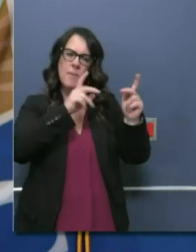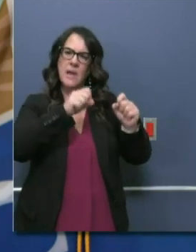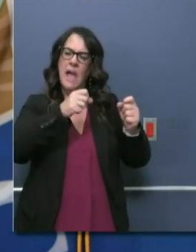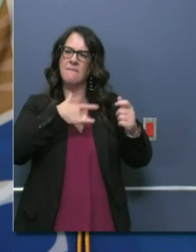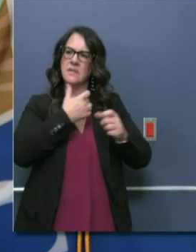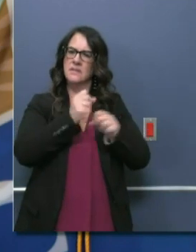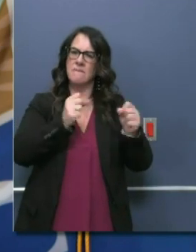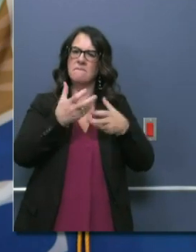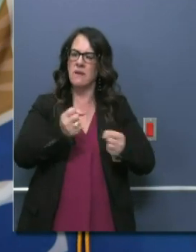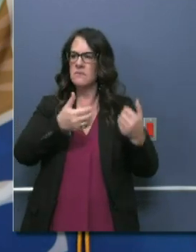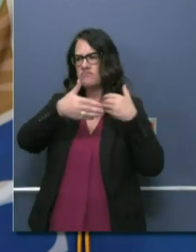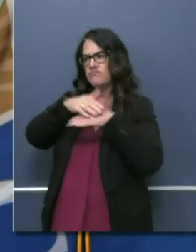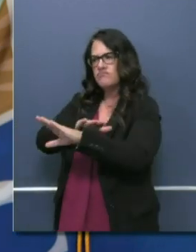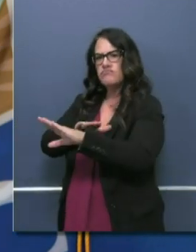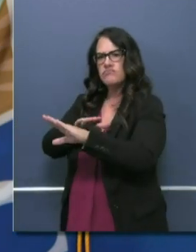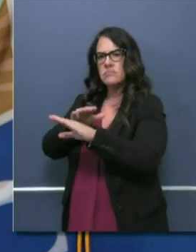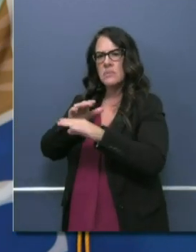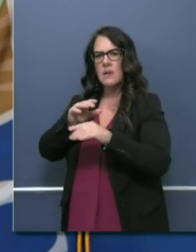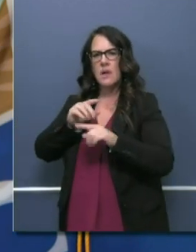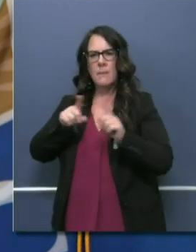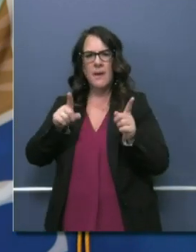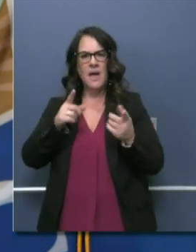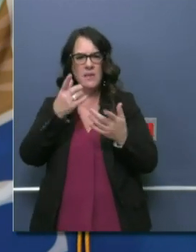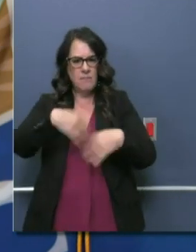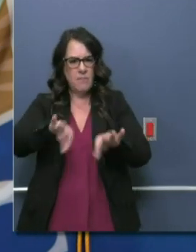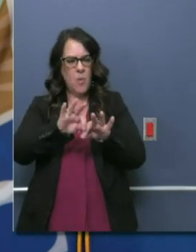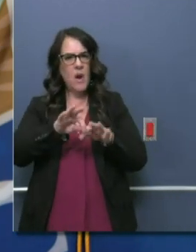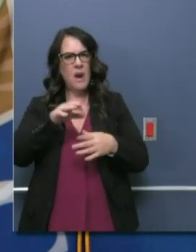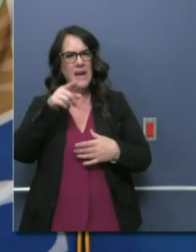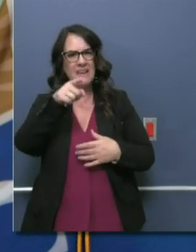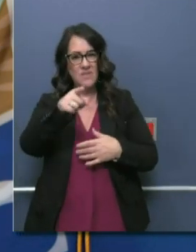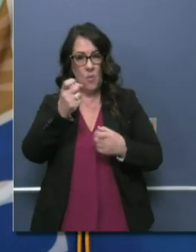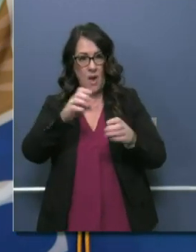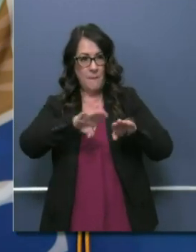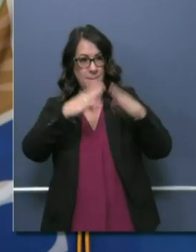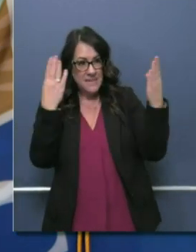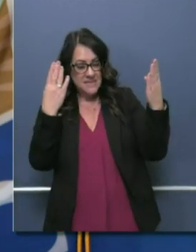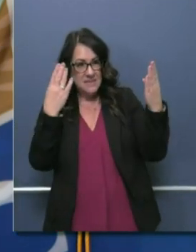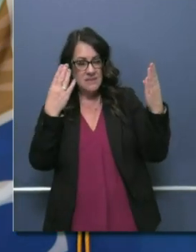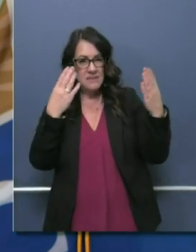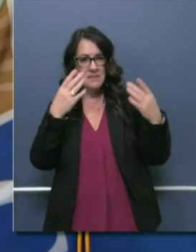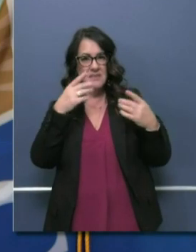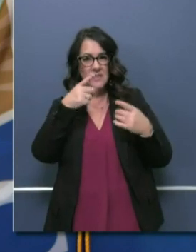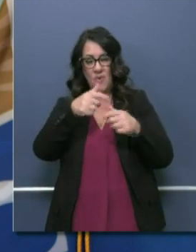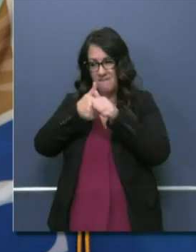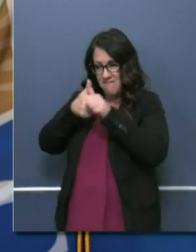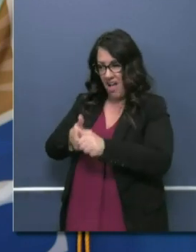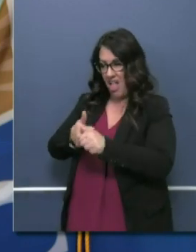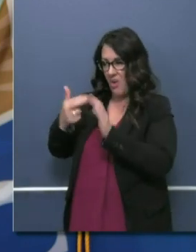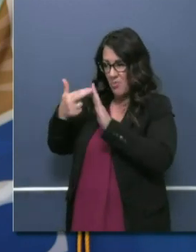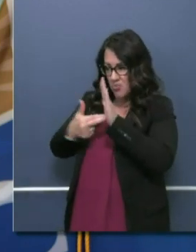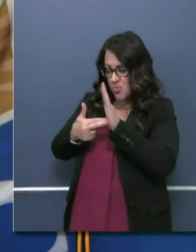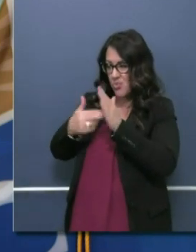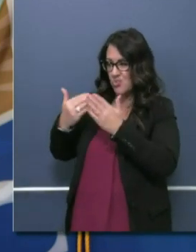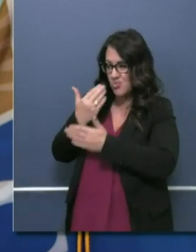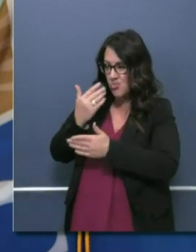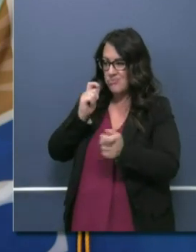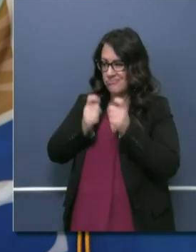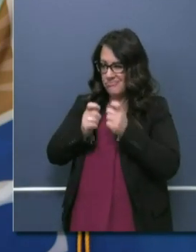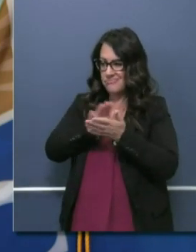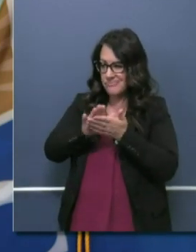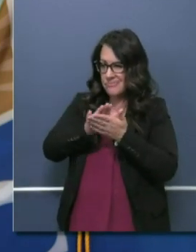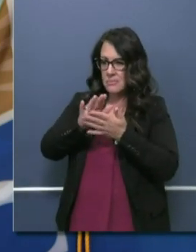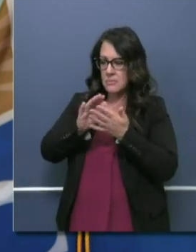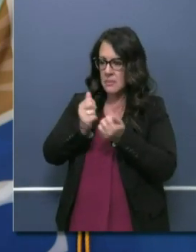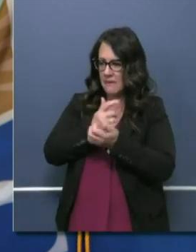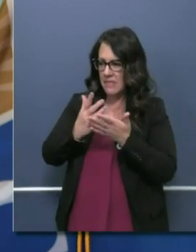that's nice, I can open up, but with these modifications, I'm not sure anyone's going to show up, even if I open up. And even with the modifications,